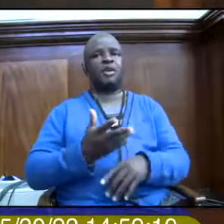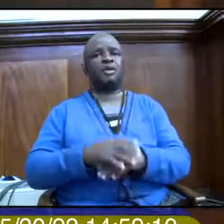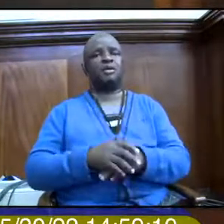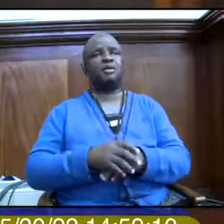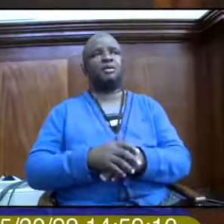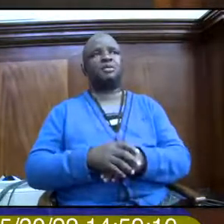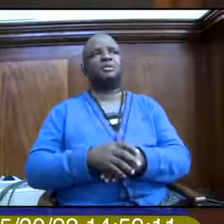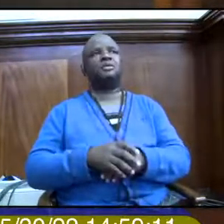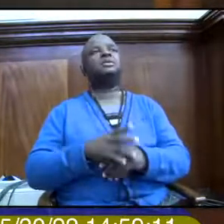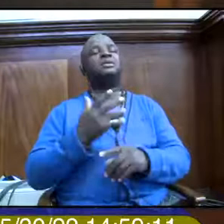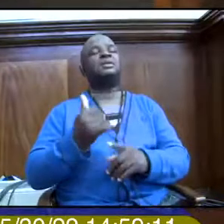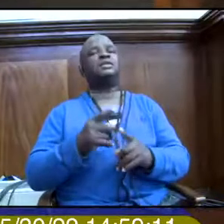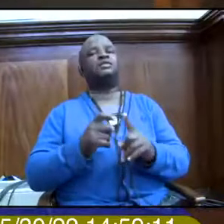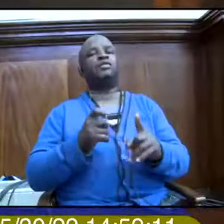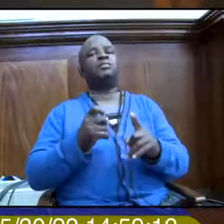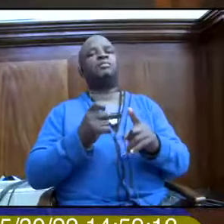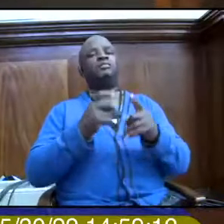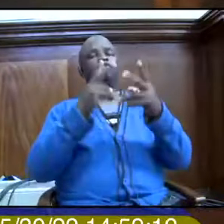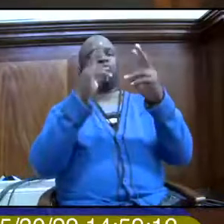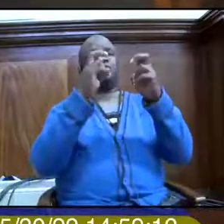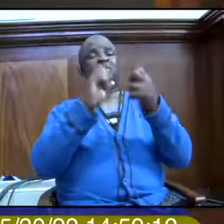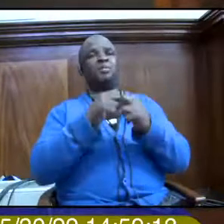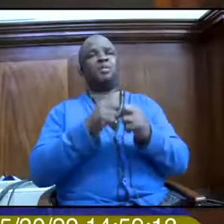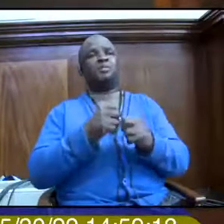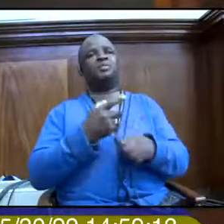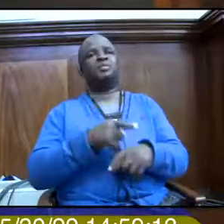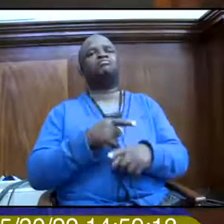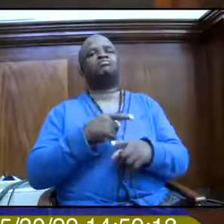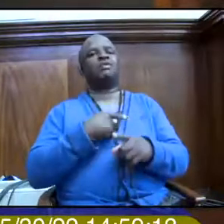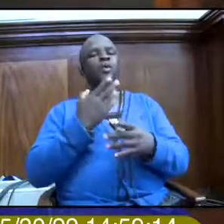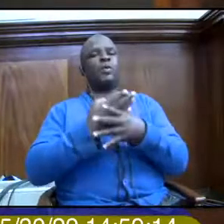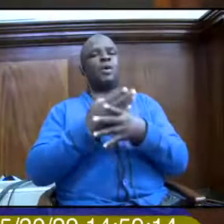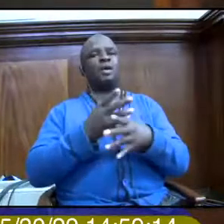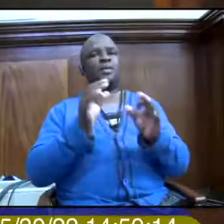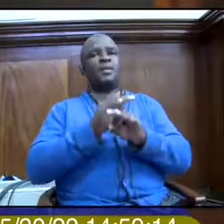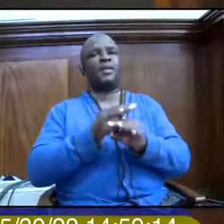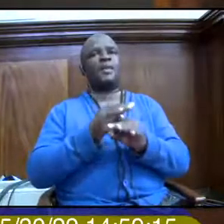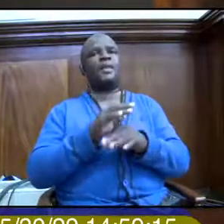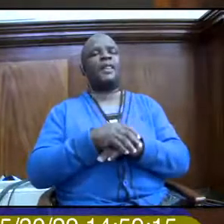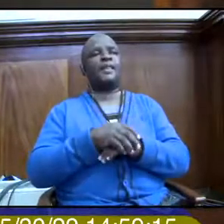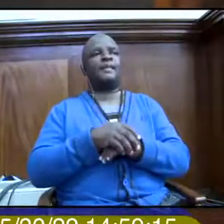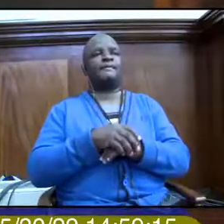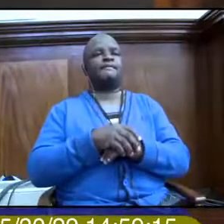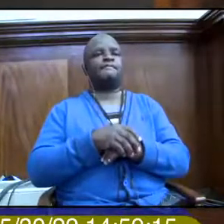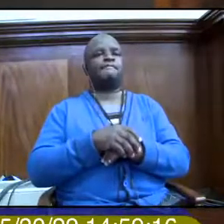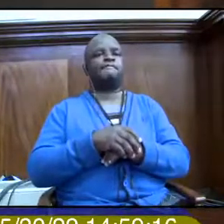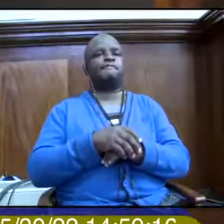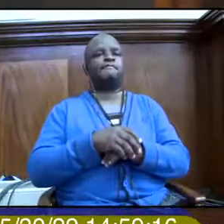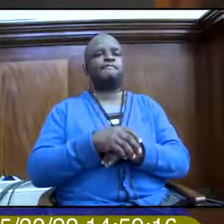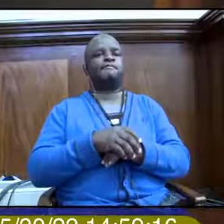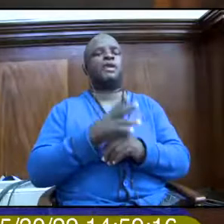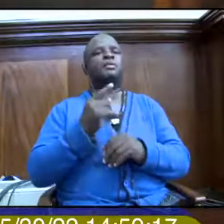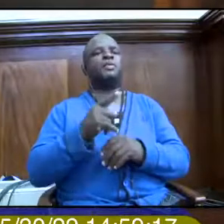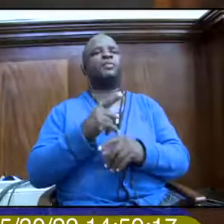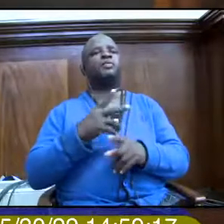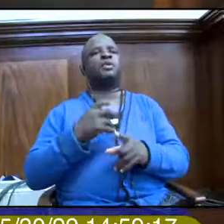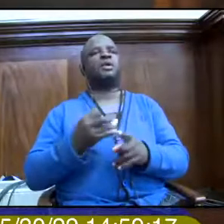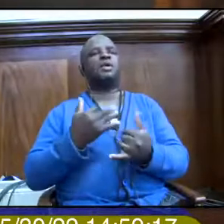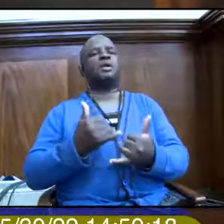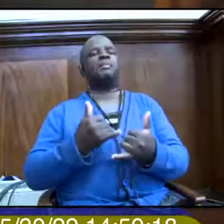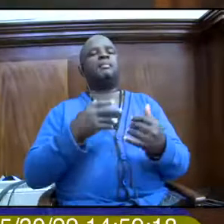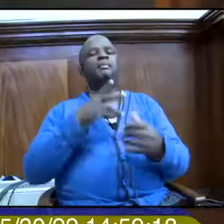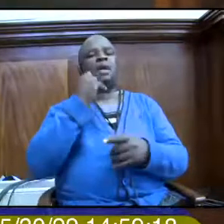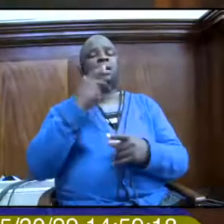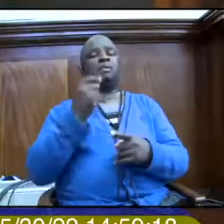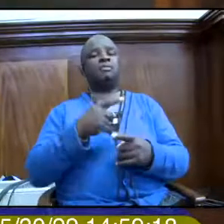in mass unemployment and its disruption of traditional forms of masculine masculinity